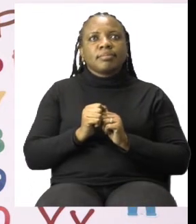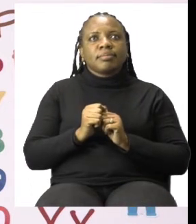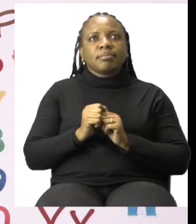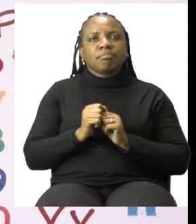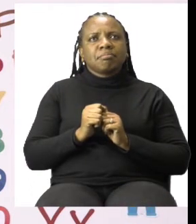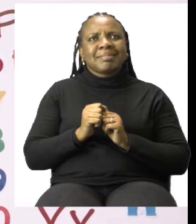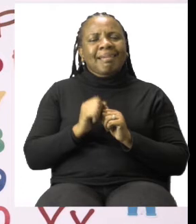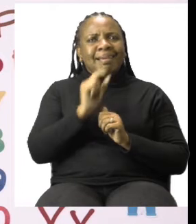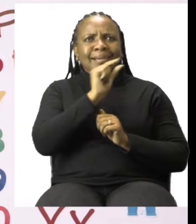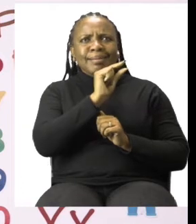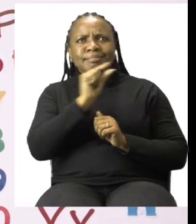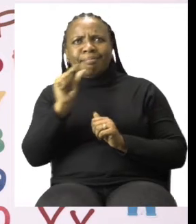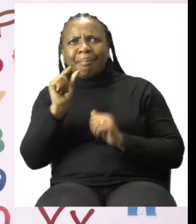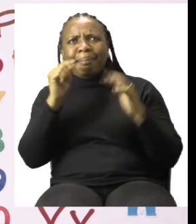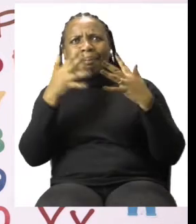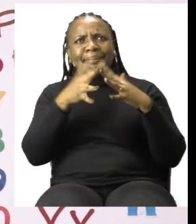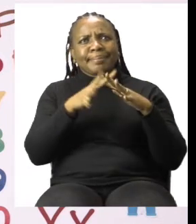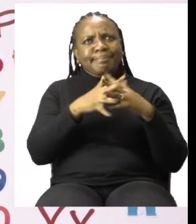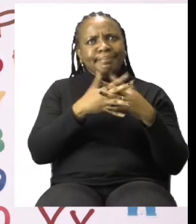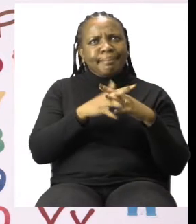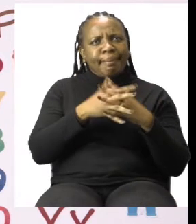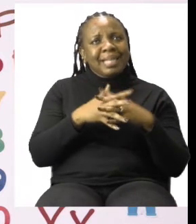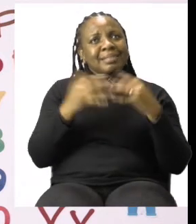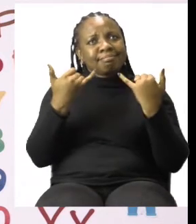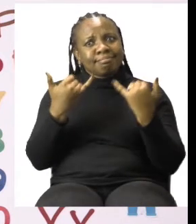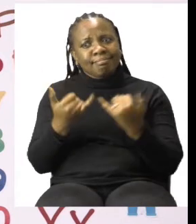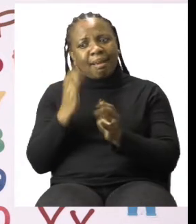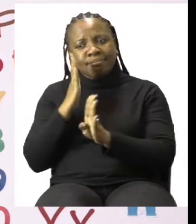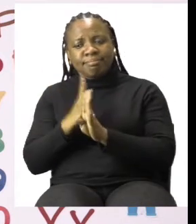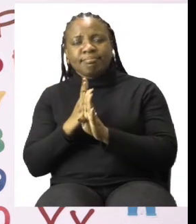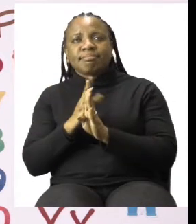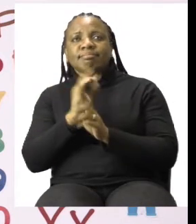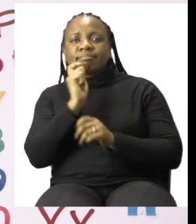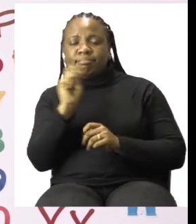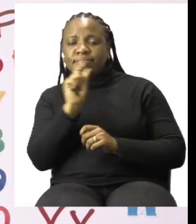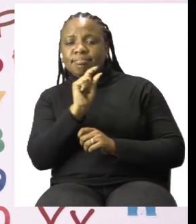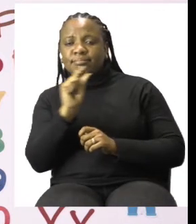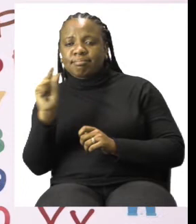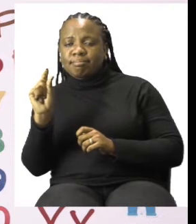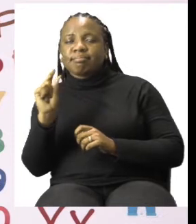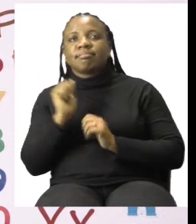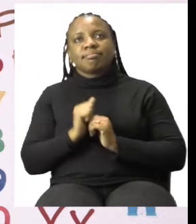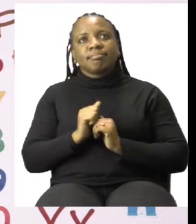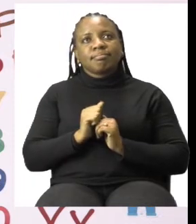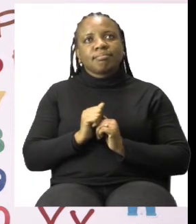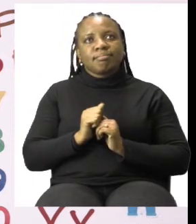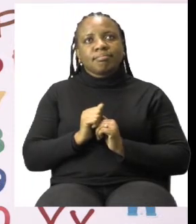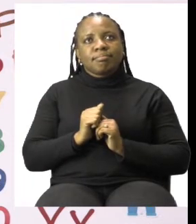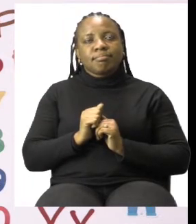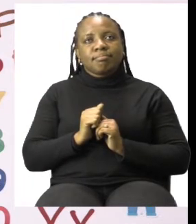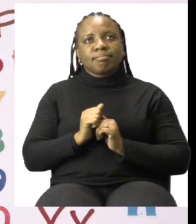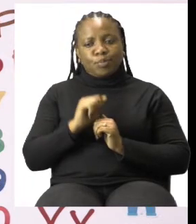letters that have been scrambled up, and it's our job to make sure that we put them in the right order so that we can spell the